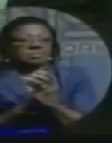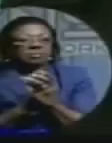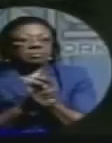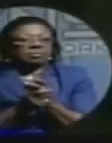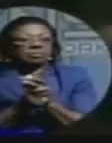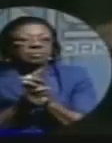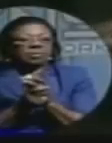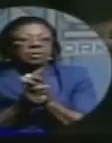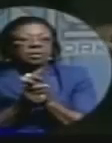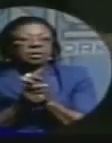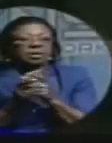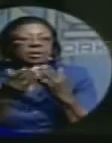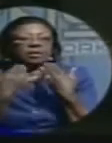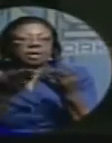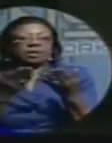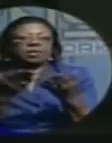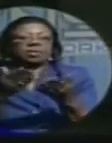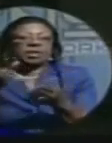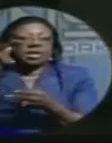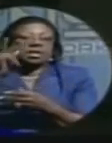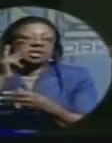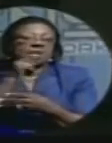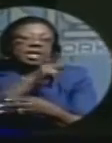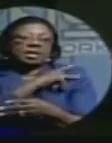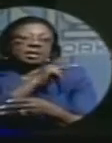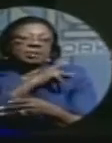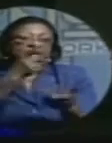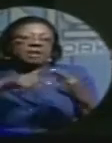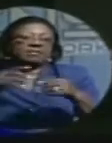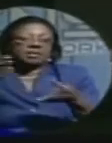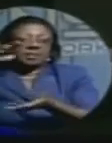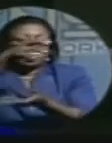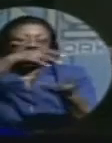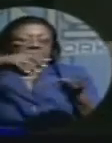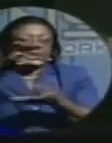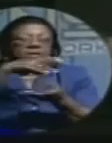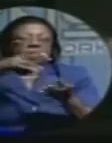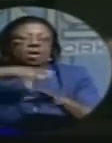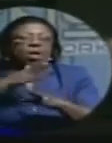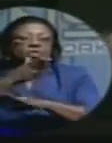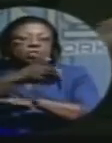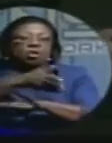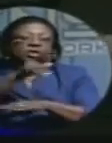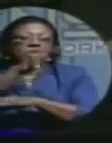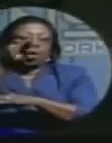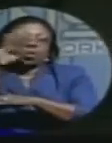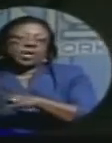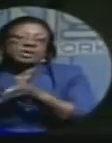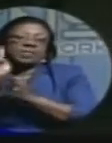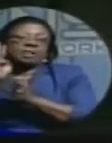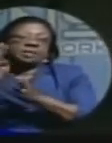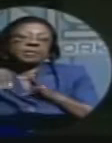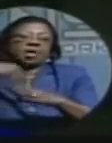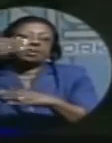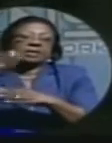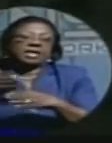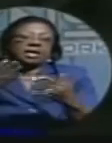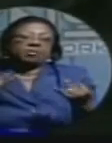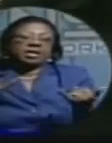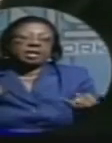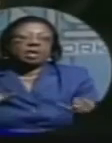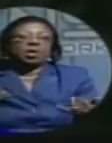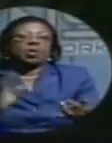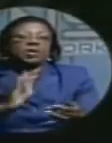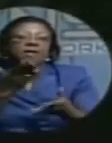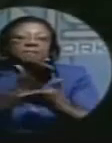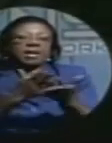Well, thank you, Keisha and Candino. We have some cloud being advected southward across the northwest Bahamas, but outside of our studios just now, we